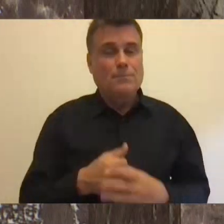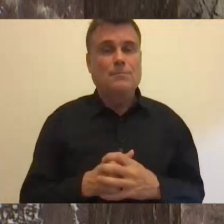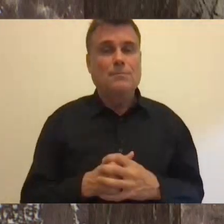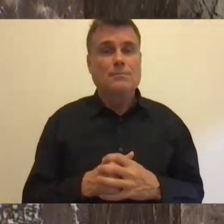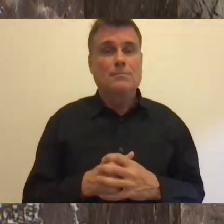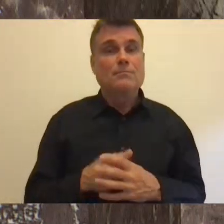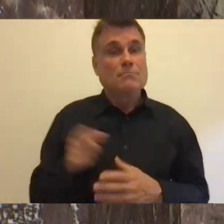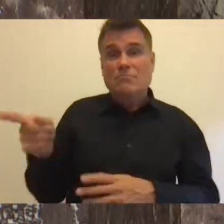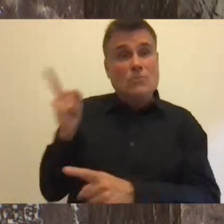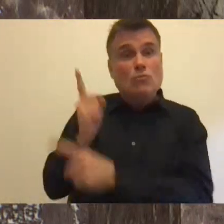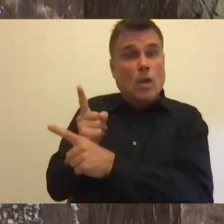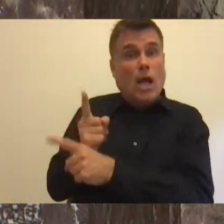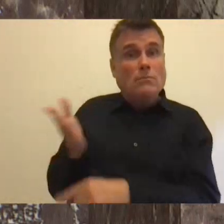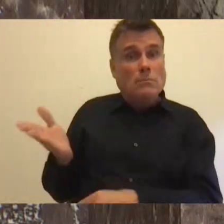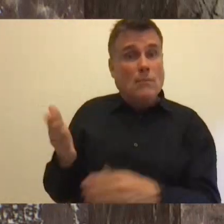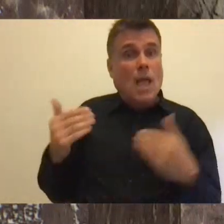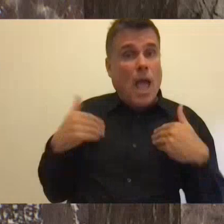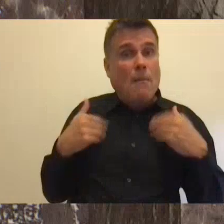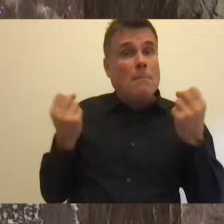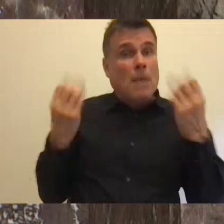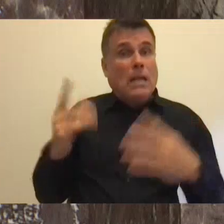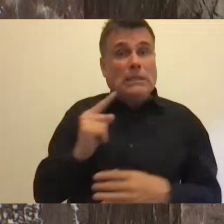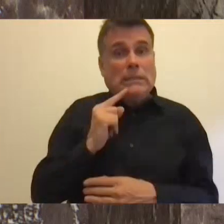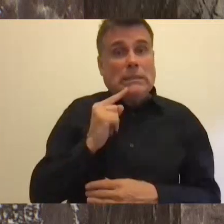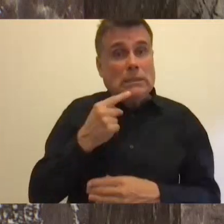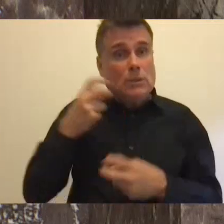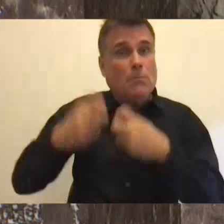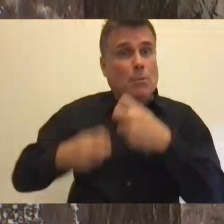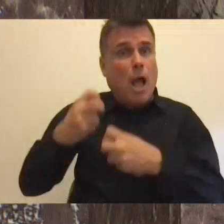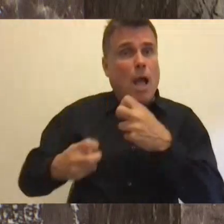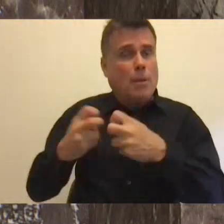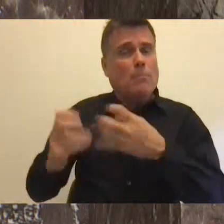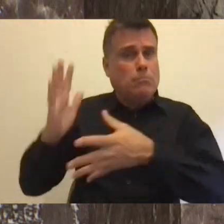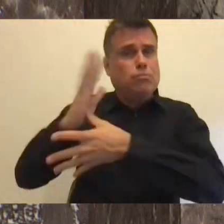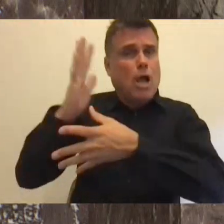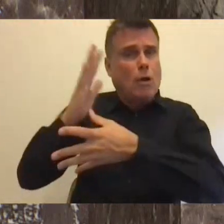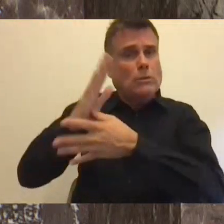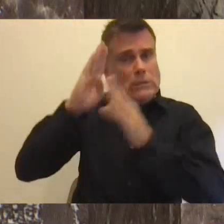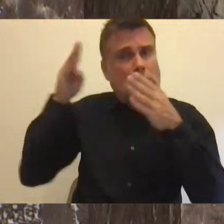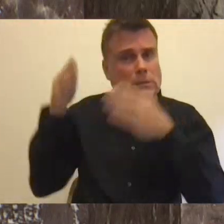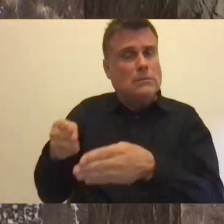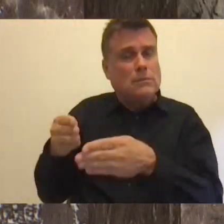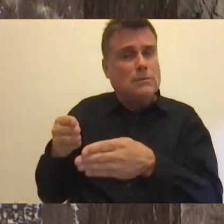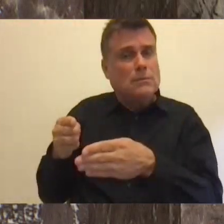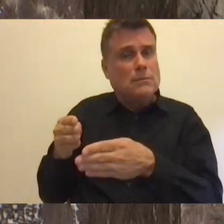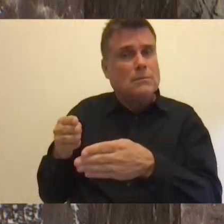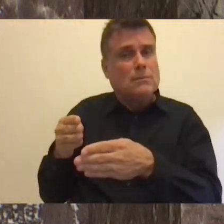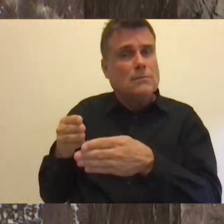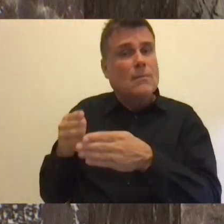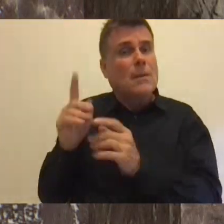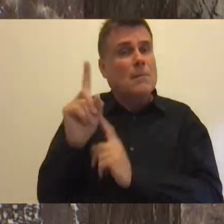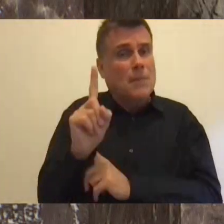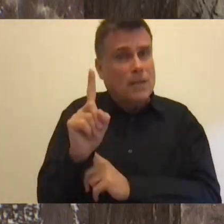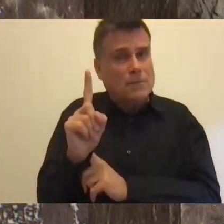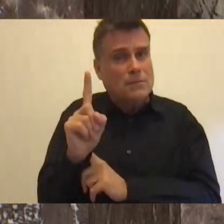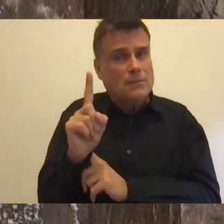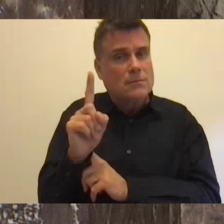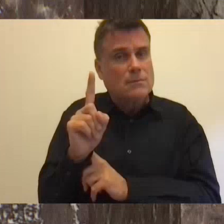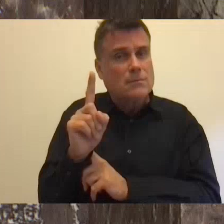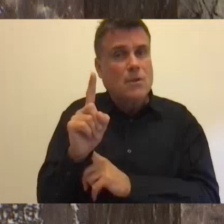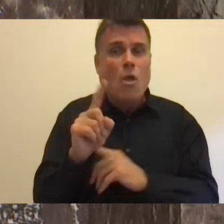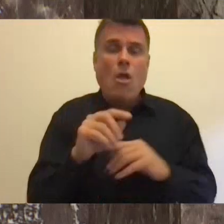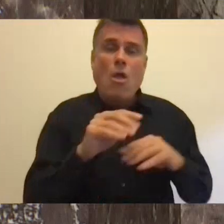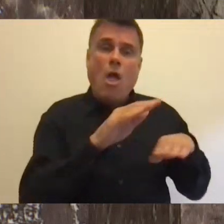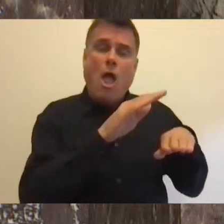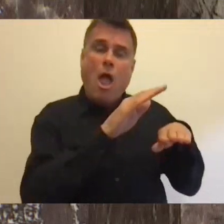discuss them. But spending important time talking about a terminology statement on a website that was designed